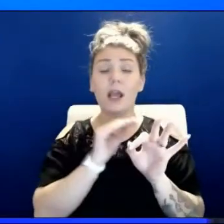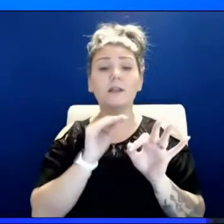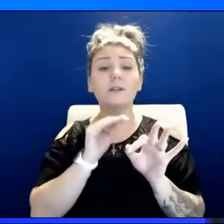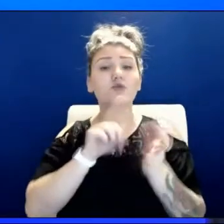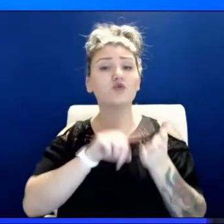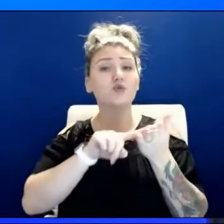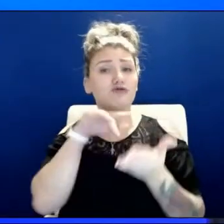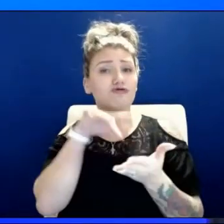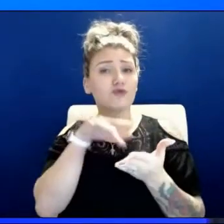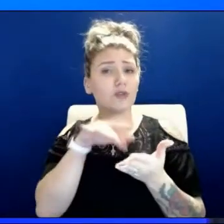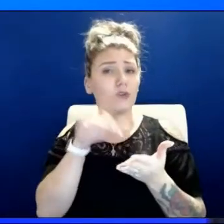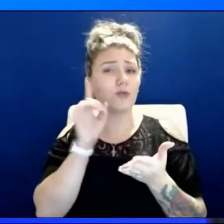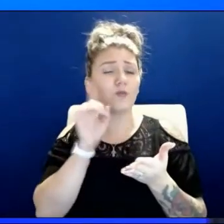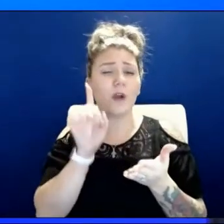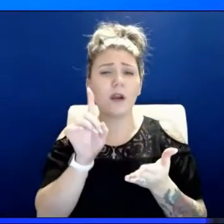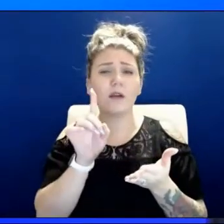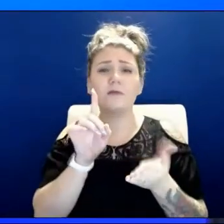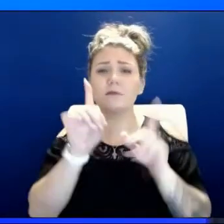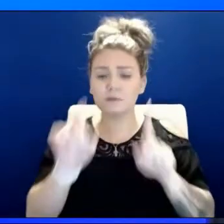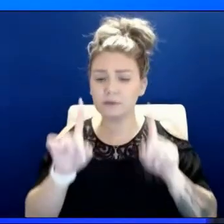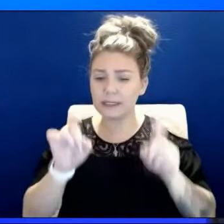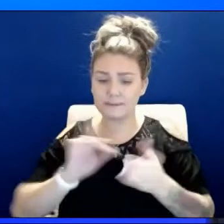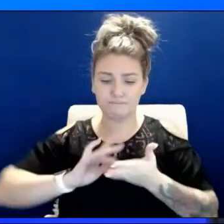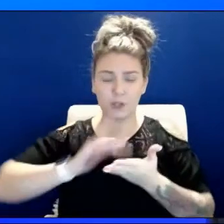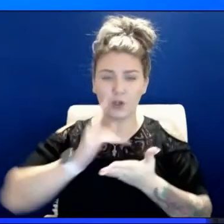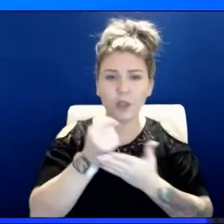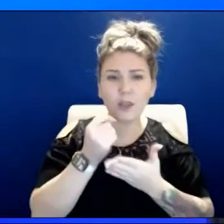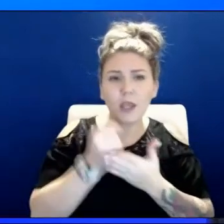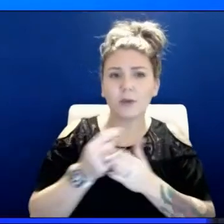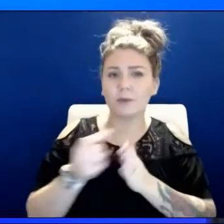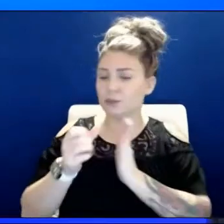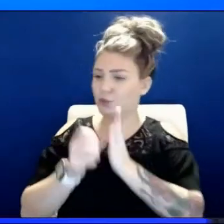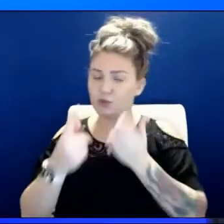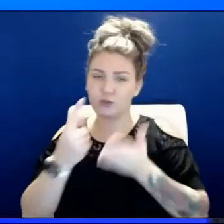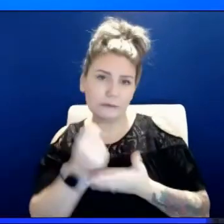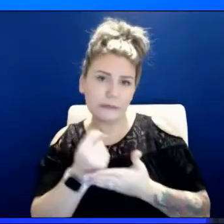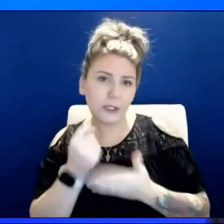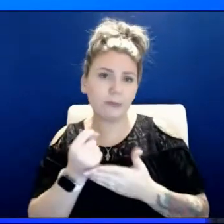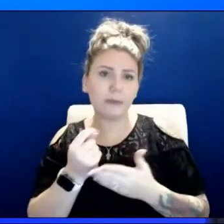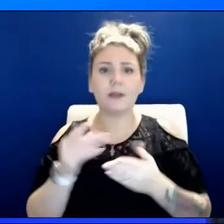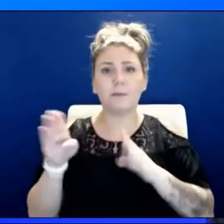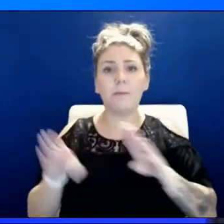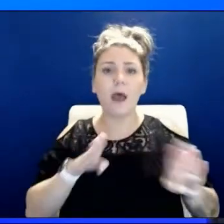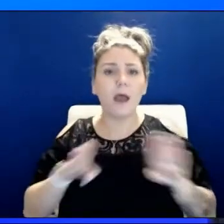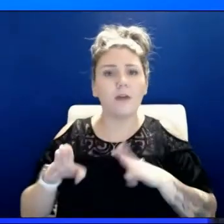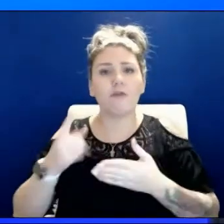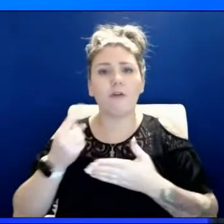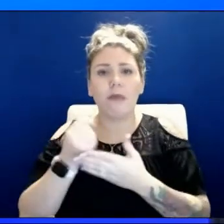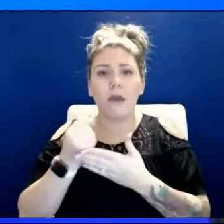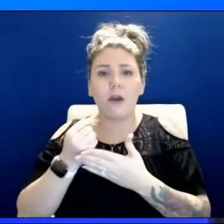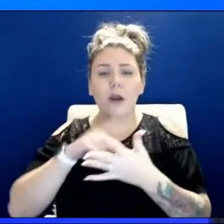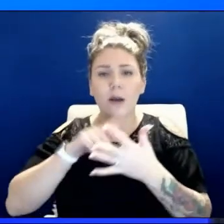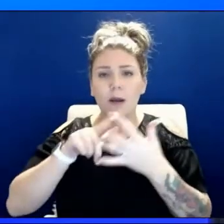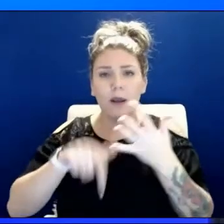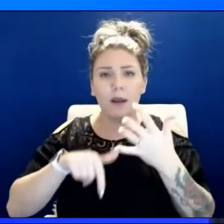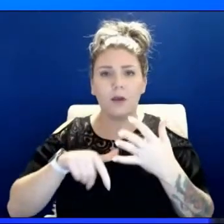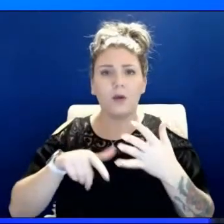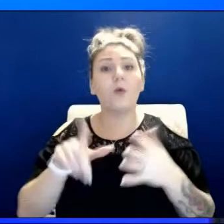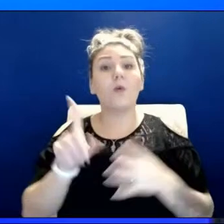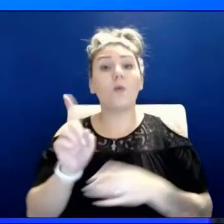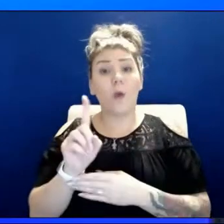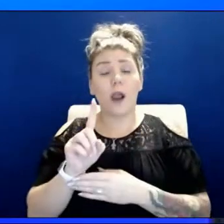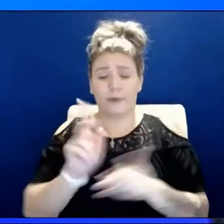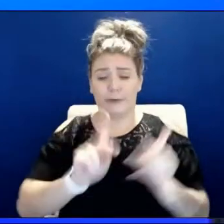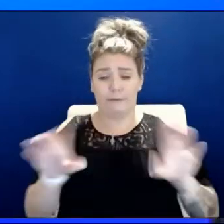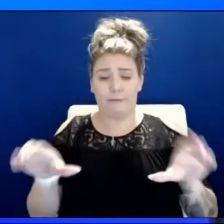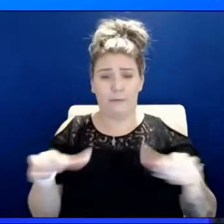medical therapy or surgical therapy or behavioral therapy in our patient population. And we do it in a